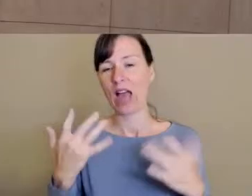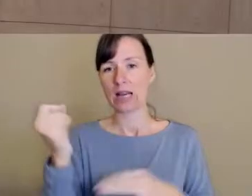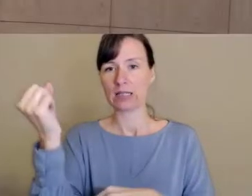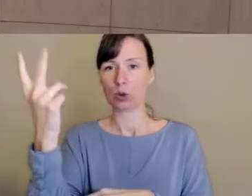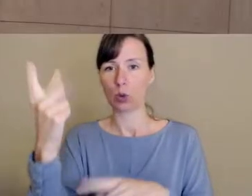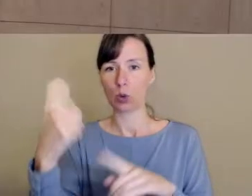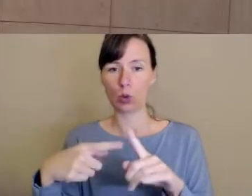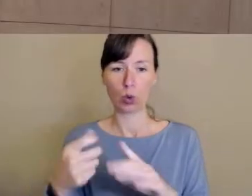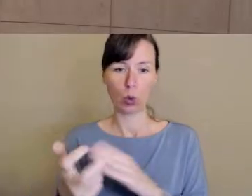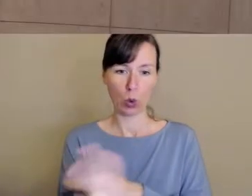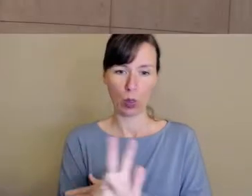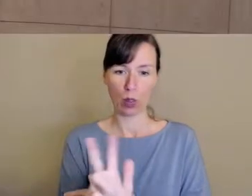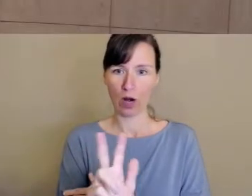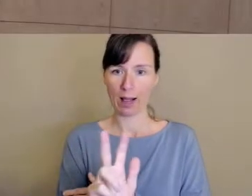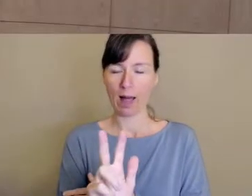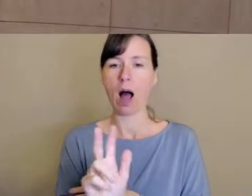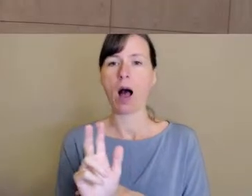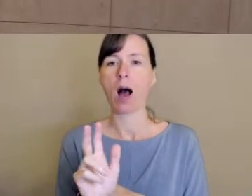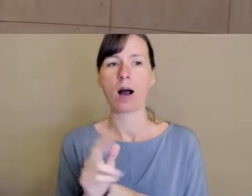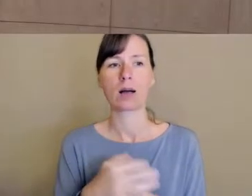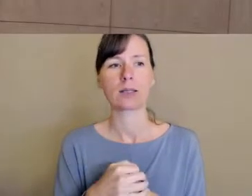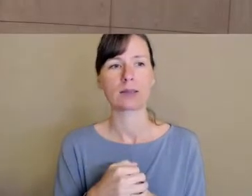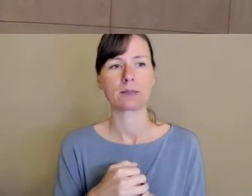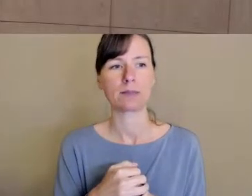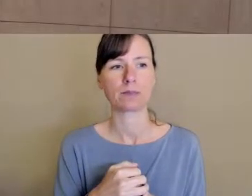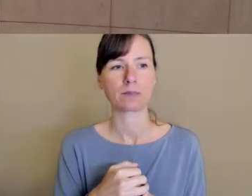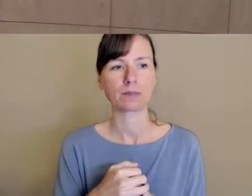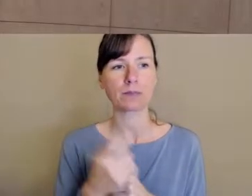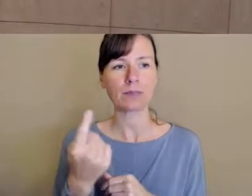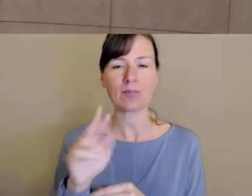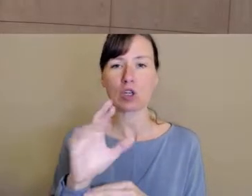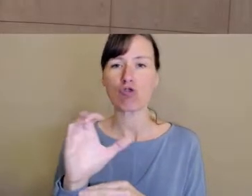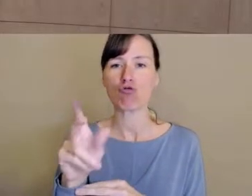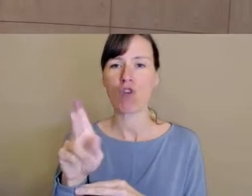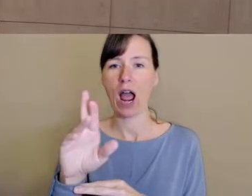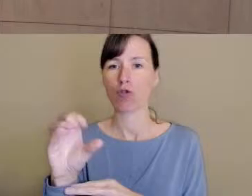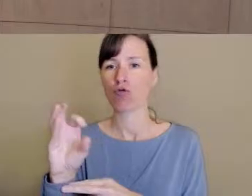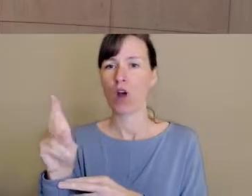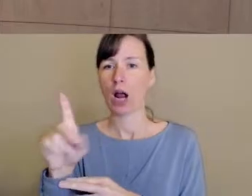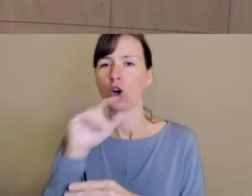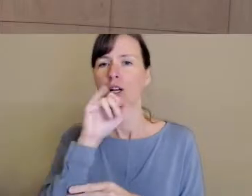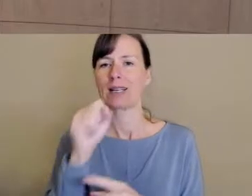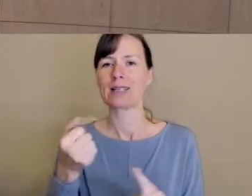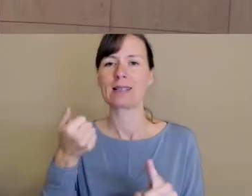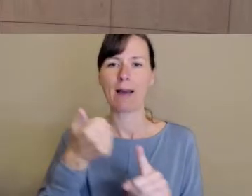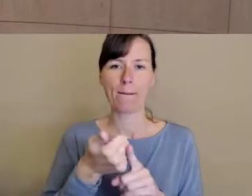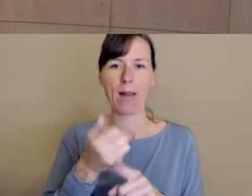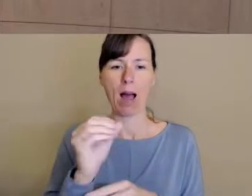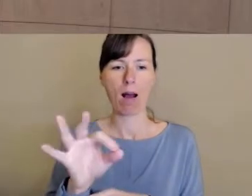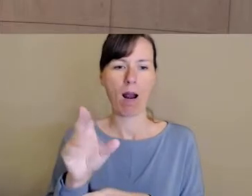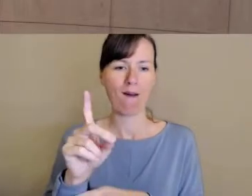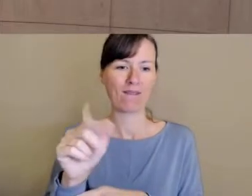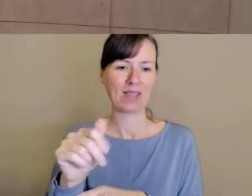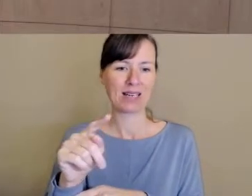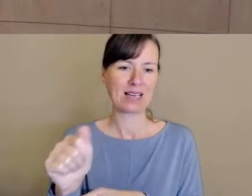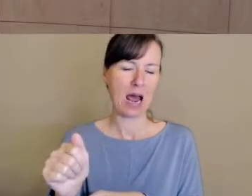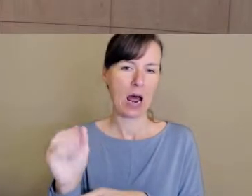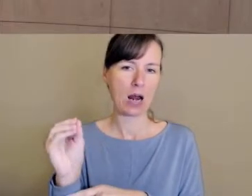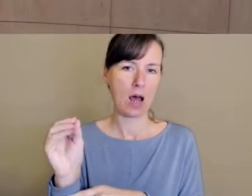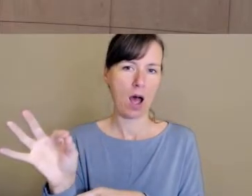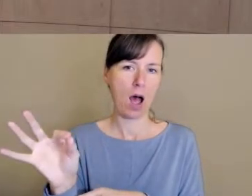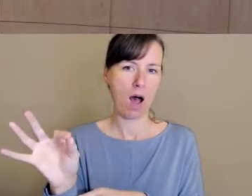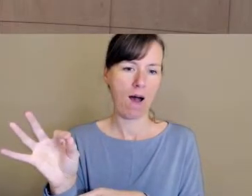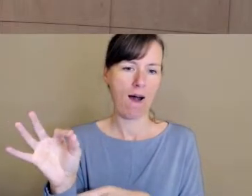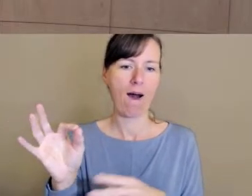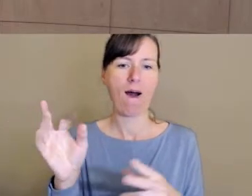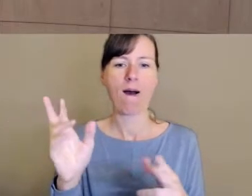standpoint. But again, the track record of it is the impact, the data of building